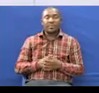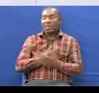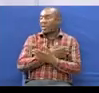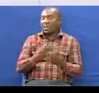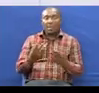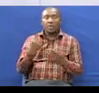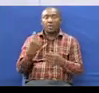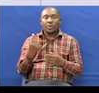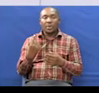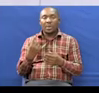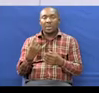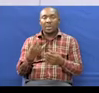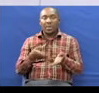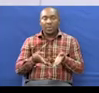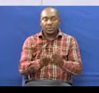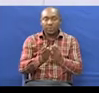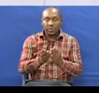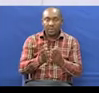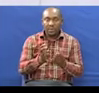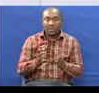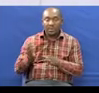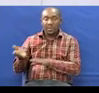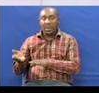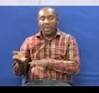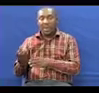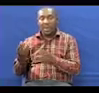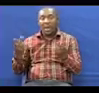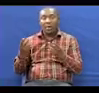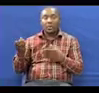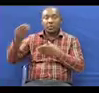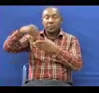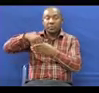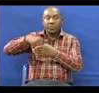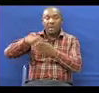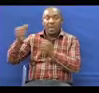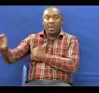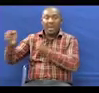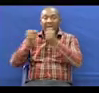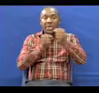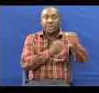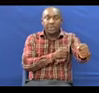population. Not only birth and the death rate, also it can include as well as what?